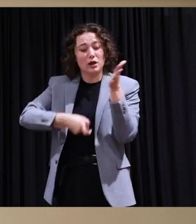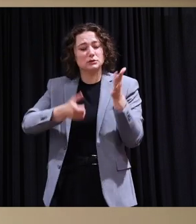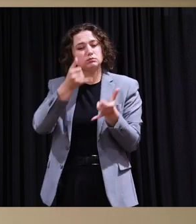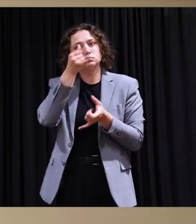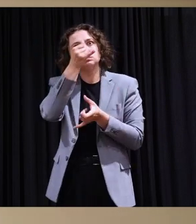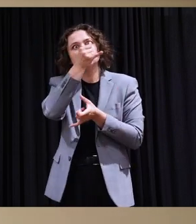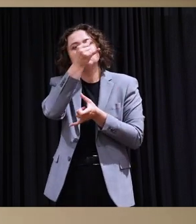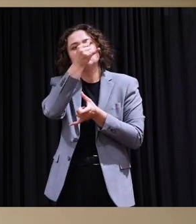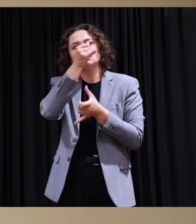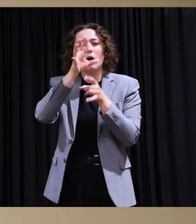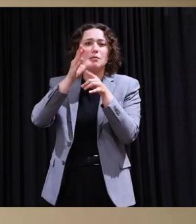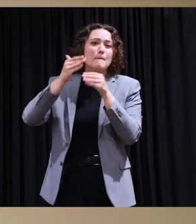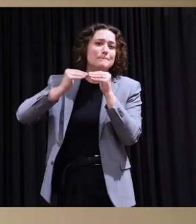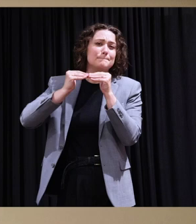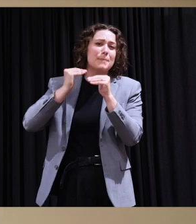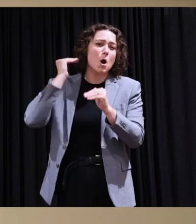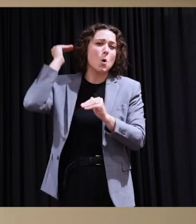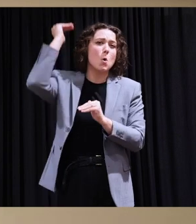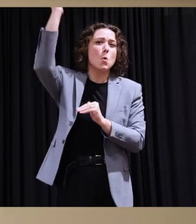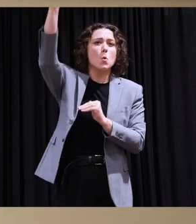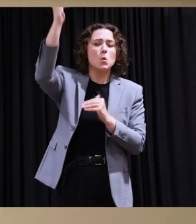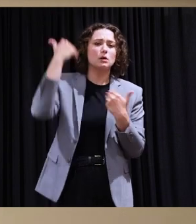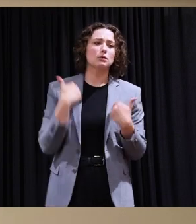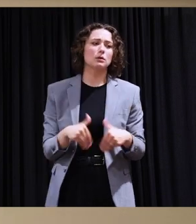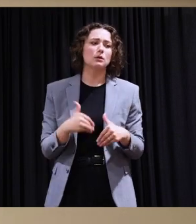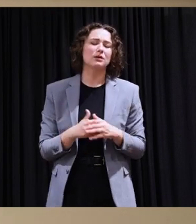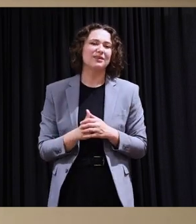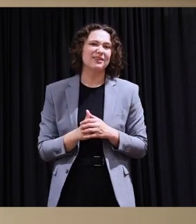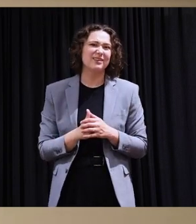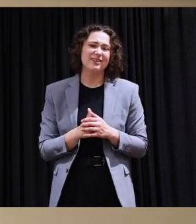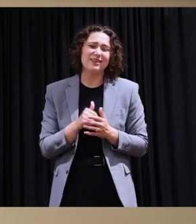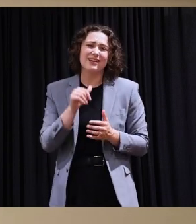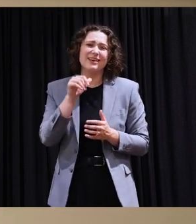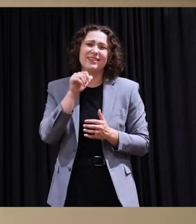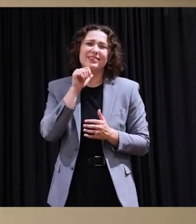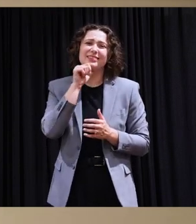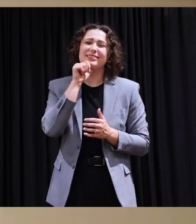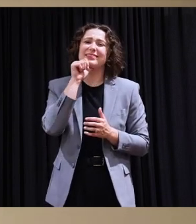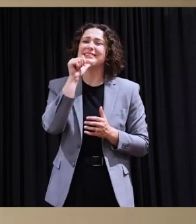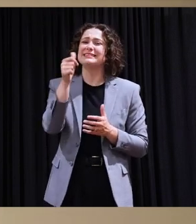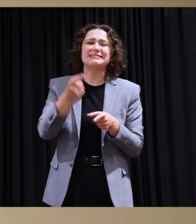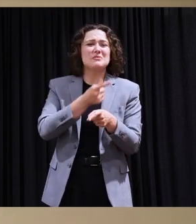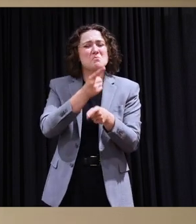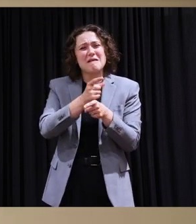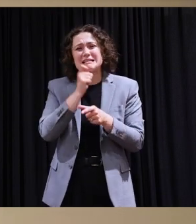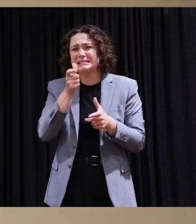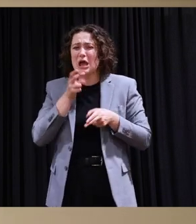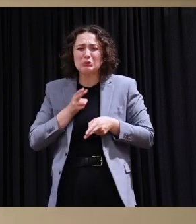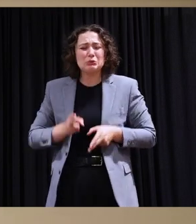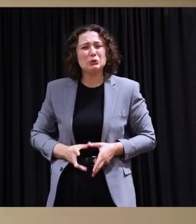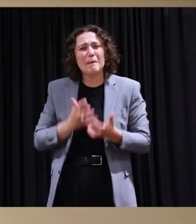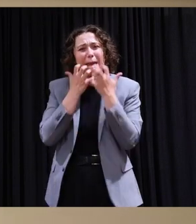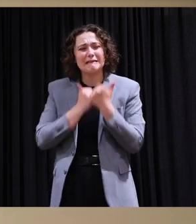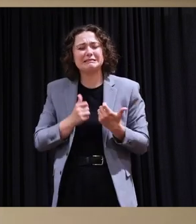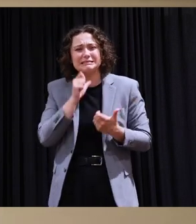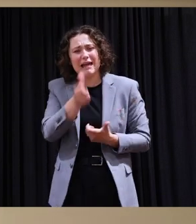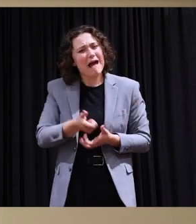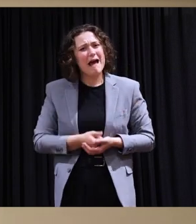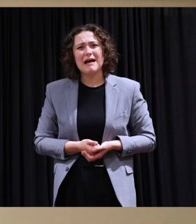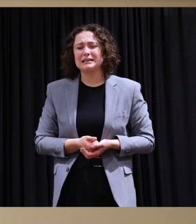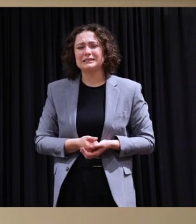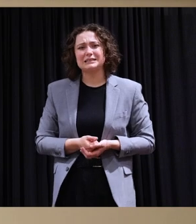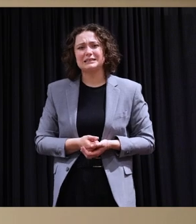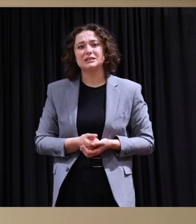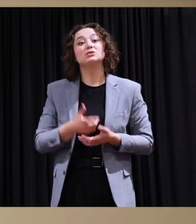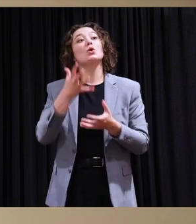exponentially higher than the average person. That is inhumane. It is inhumane. So incorporated into the hubs,